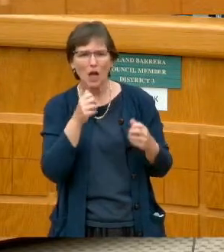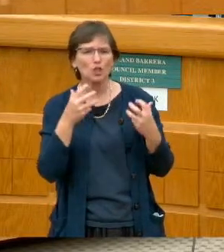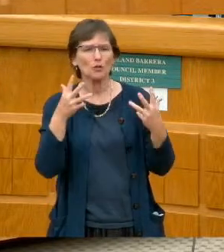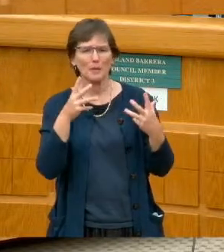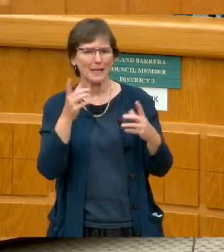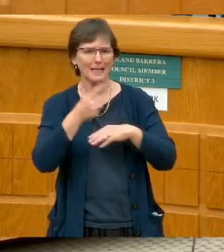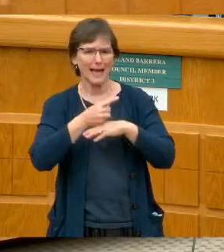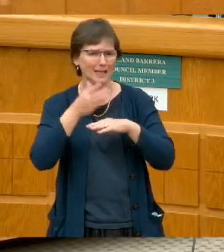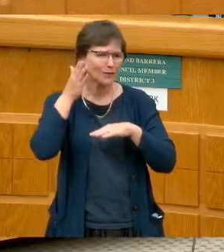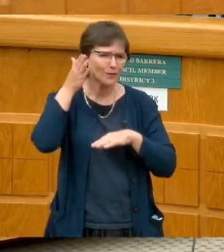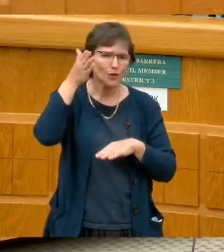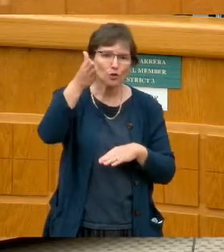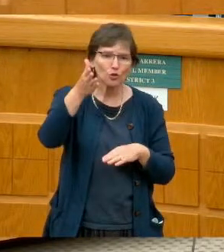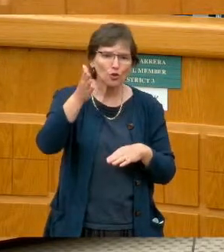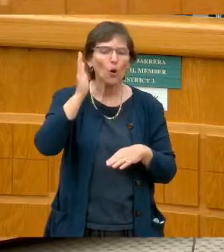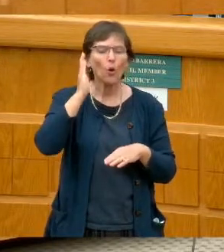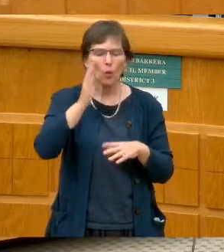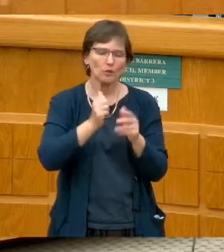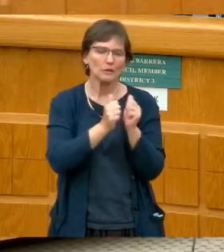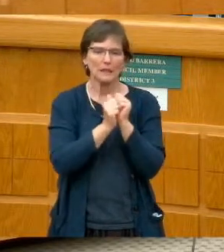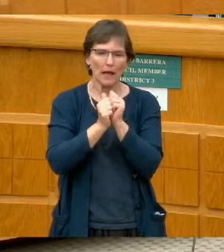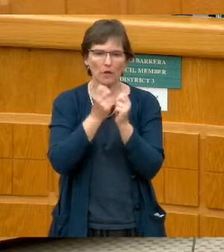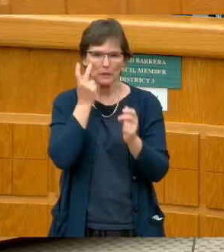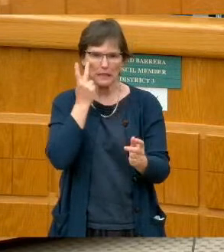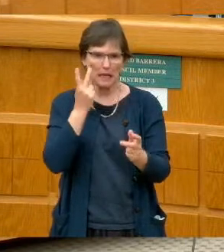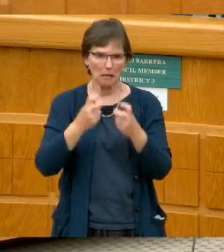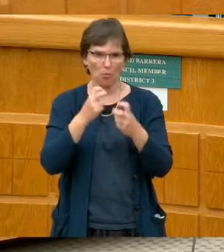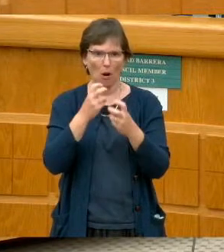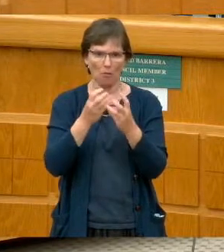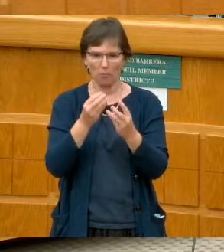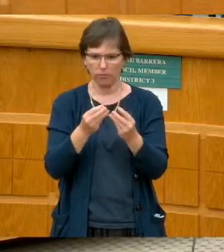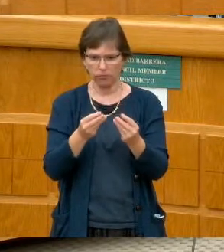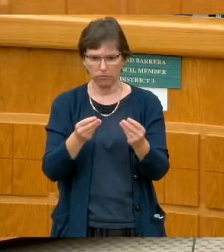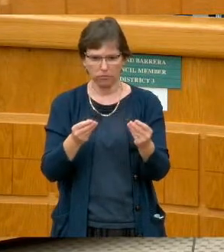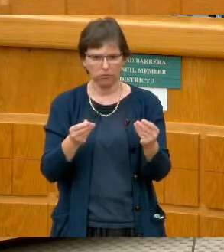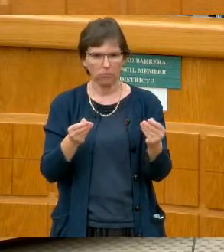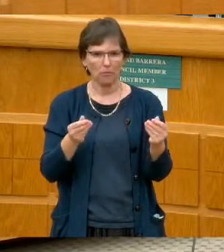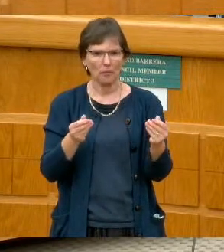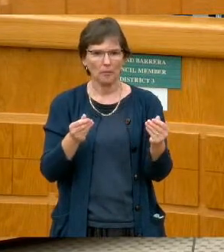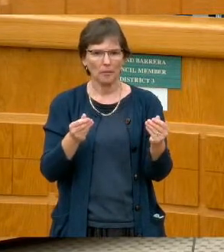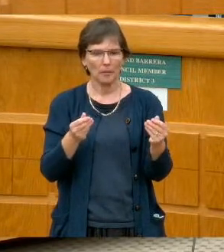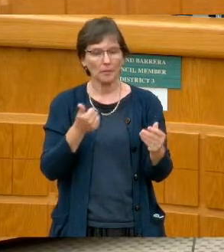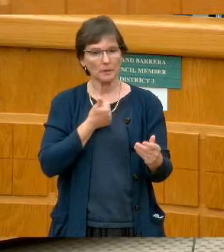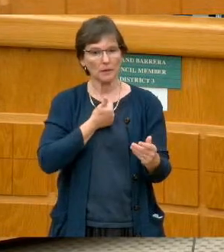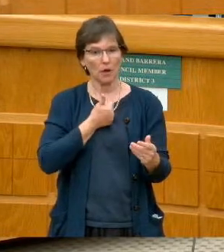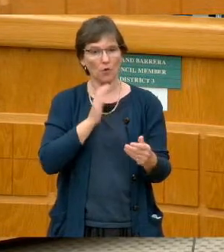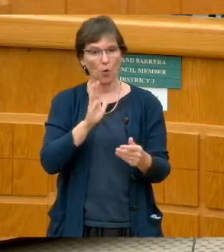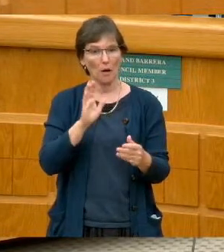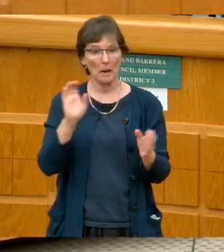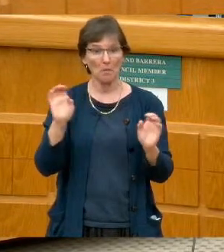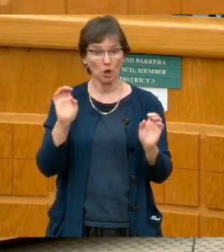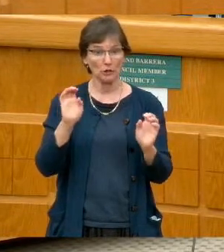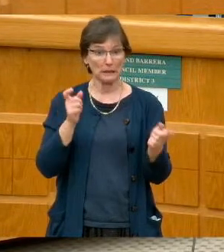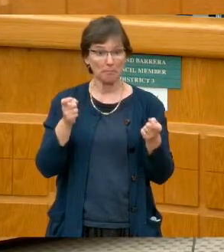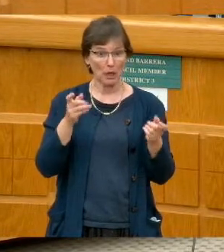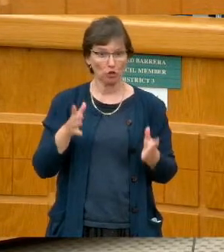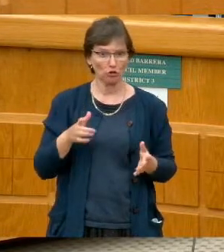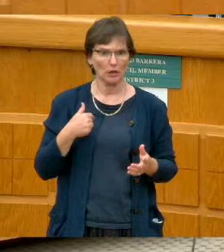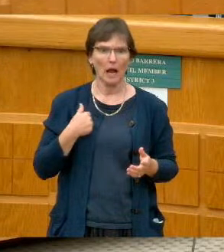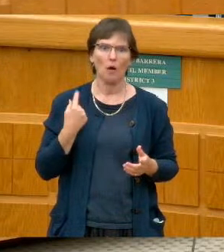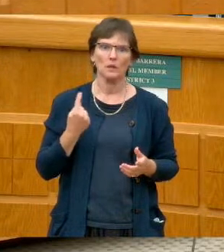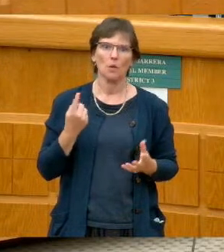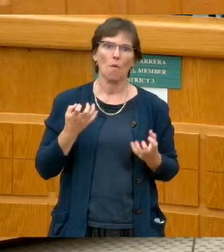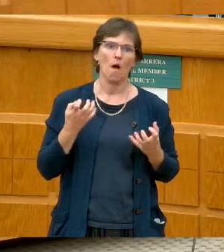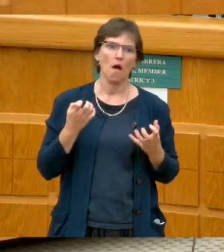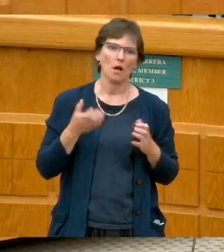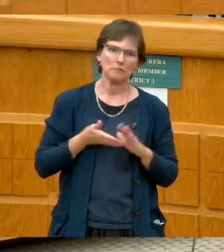many days away. And together we're going to see this problem through. So as your emergency manager,